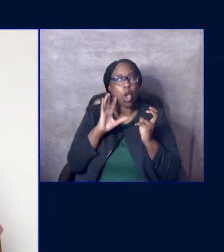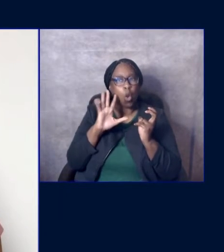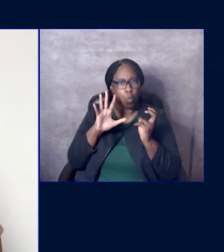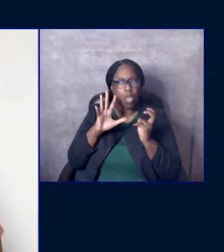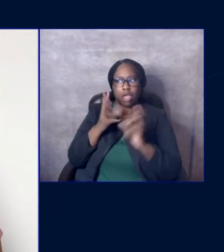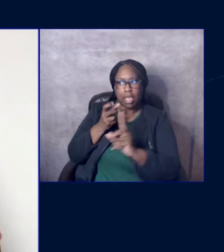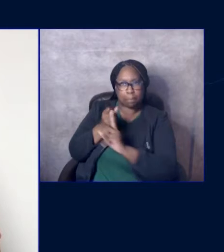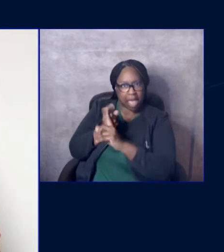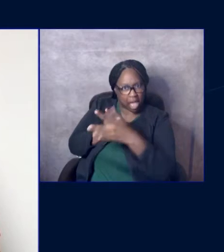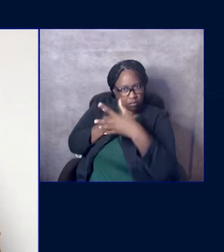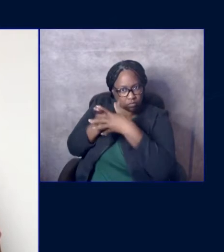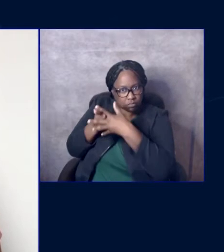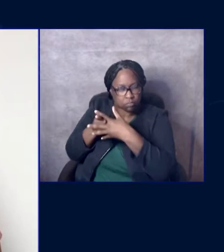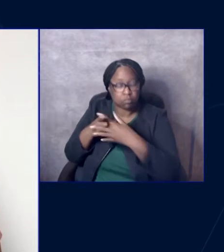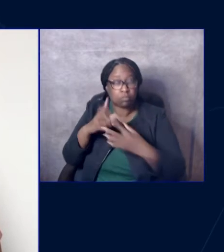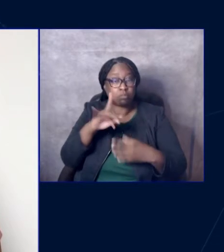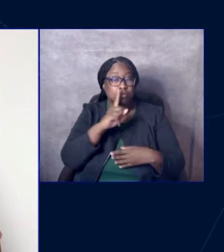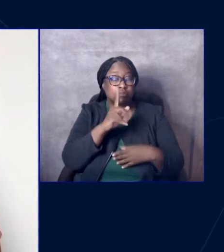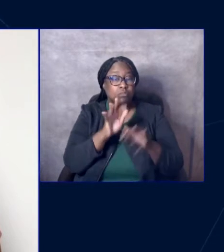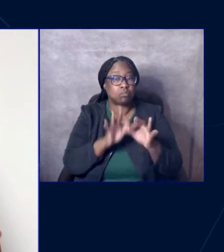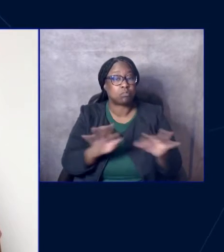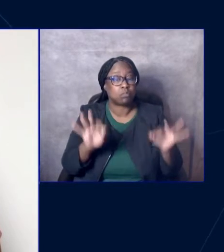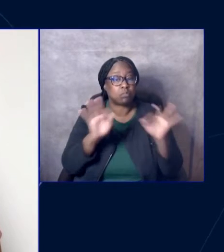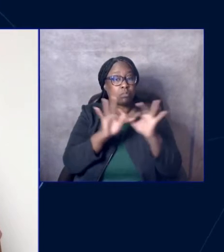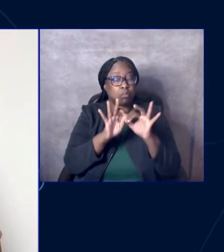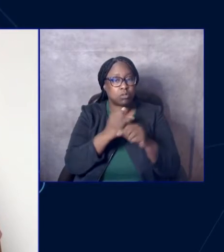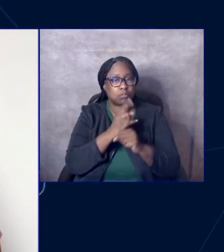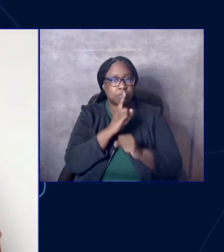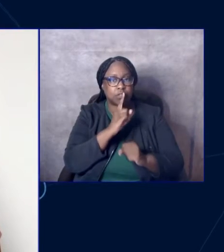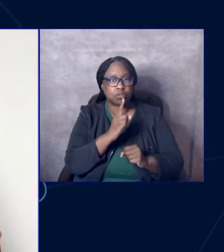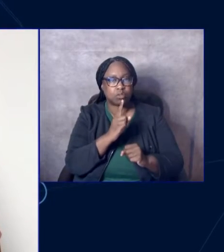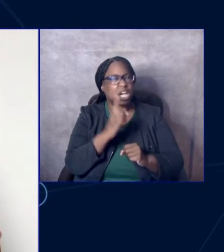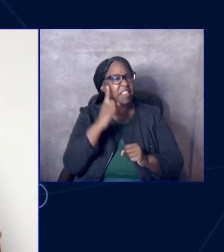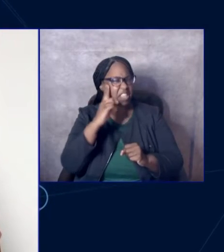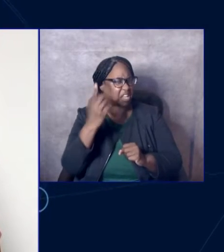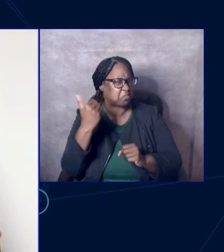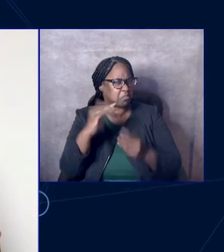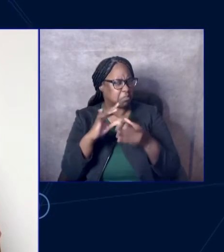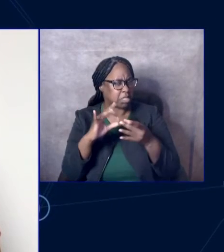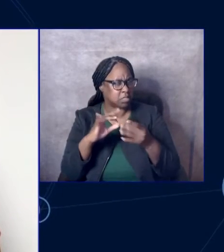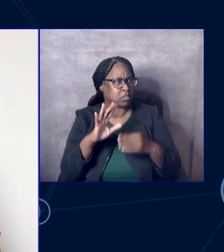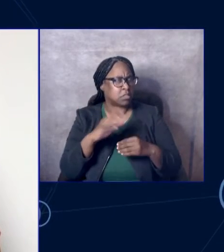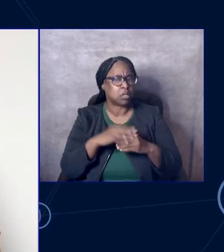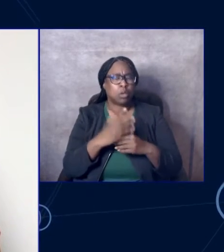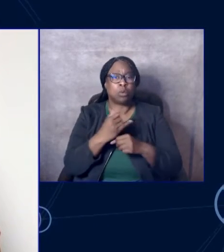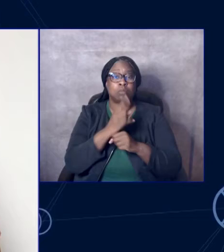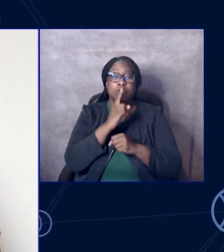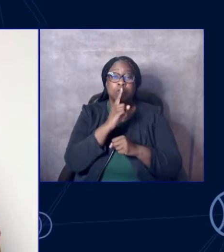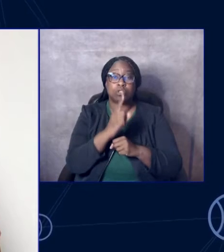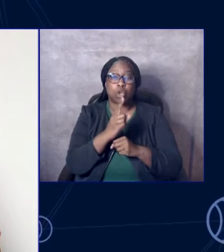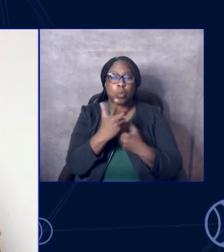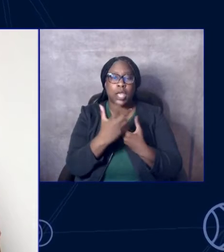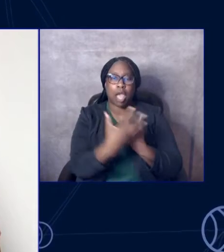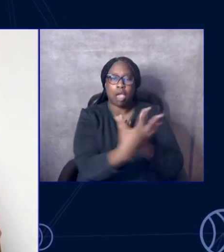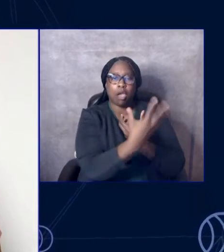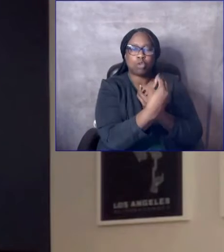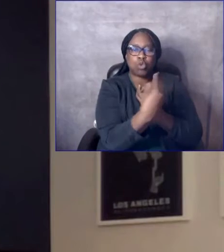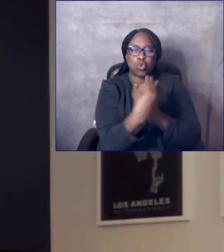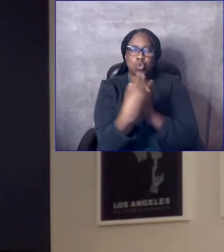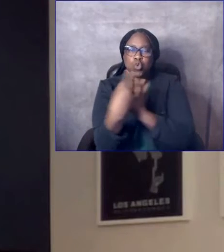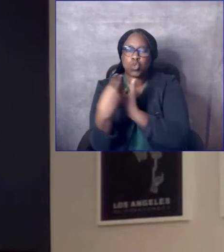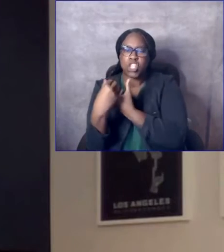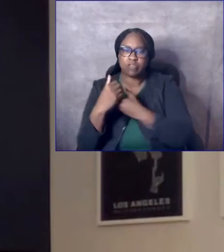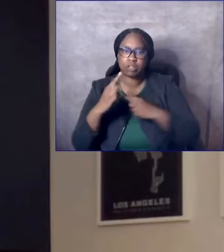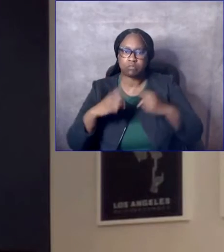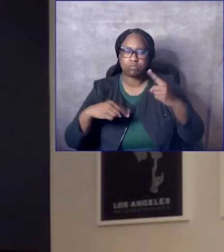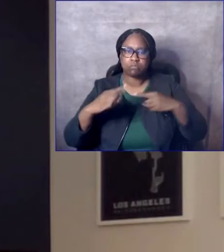was also really important for us to make sure that, I think I mentioned this at the beginning, but we wanted to be really inclusive. And so the videos